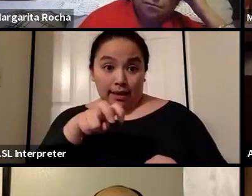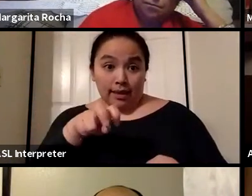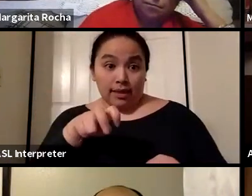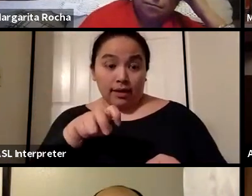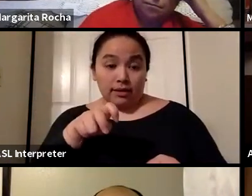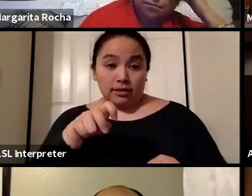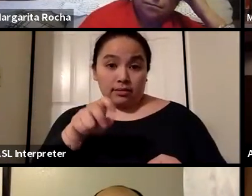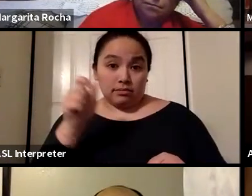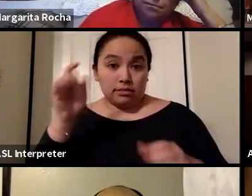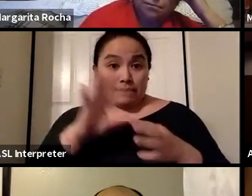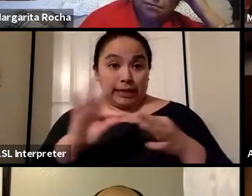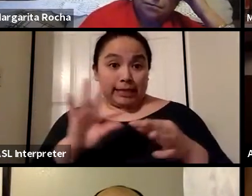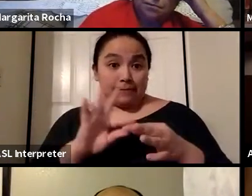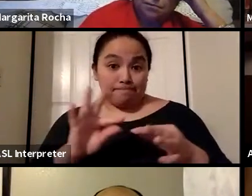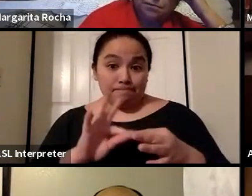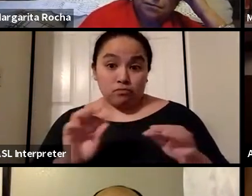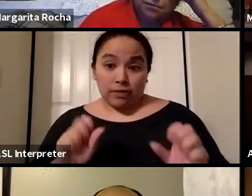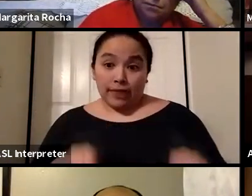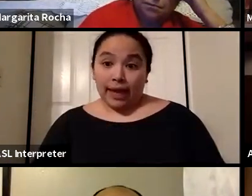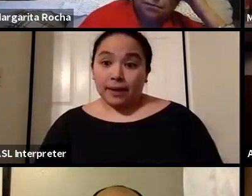up.